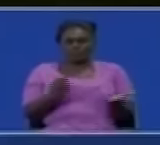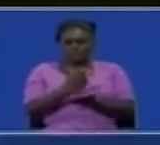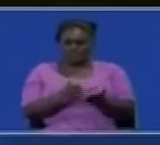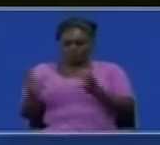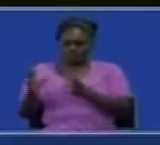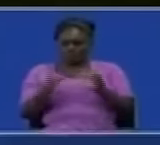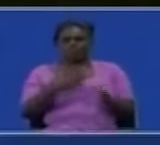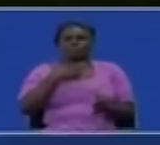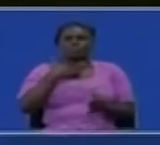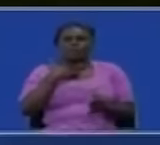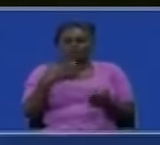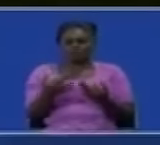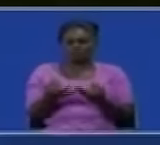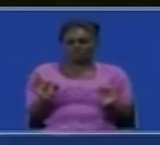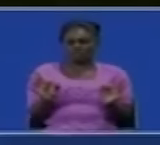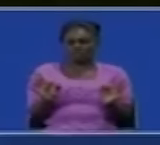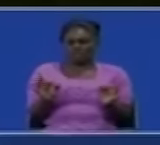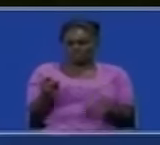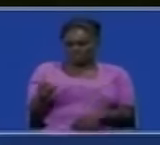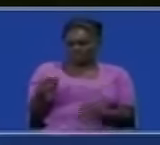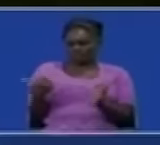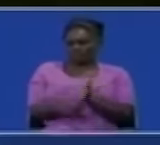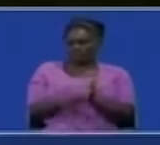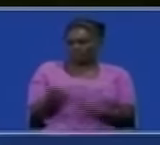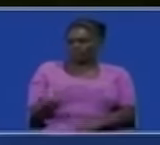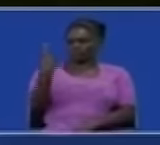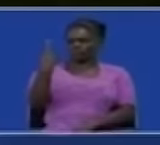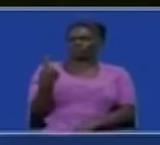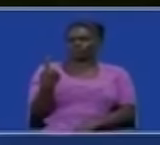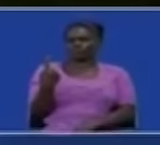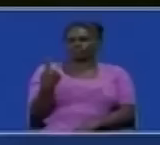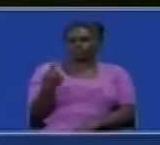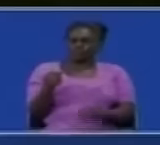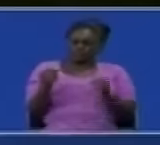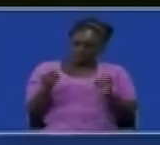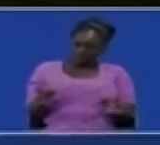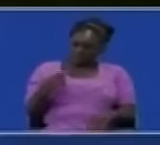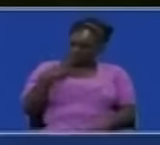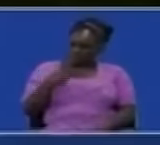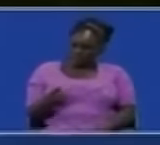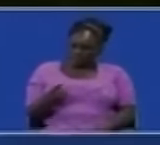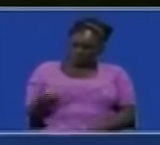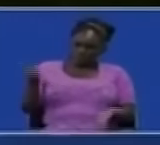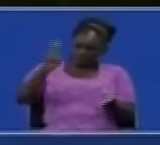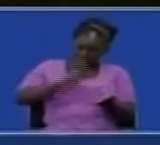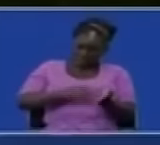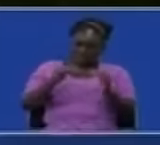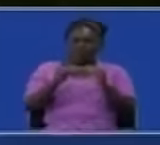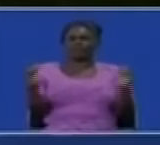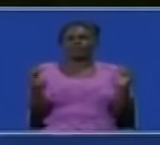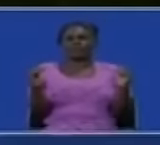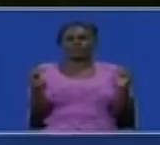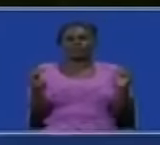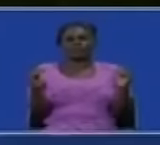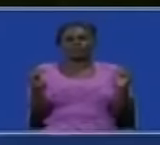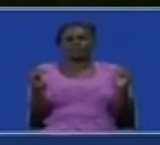parties wanted to leave it loose, and I think that is what brought us to where we are. But if we say at the registration level,